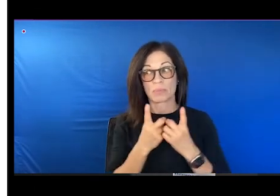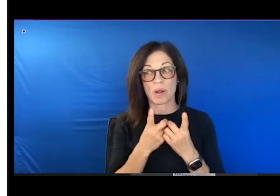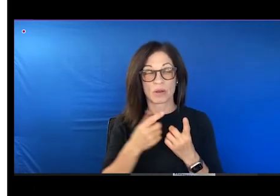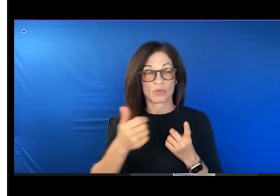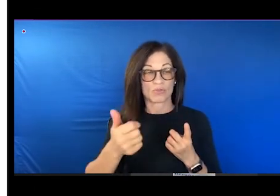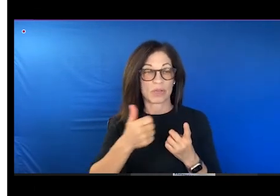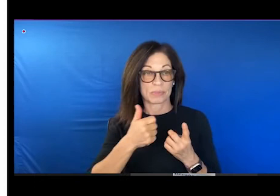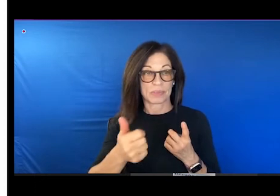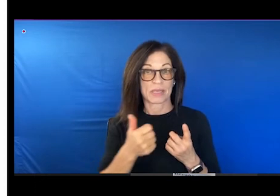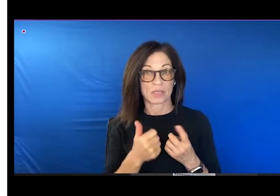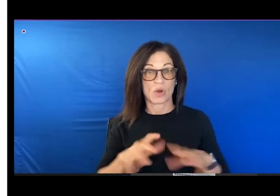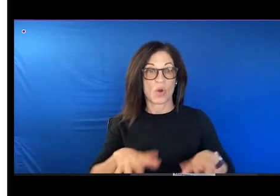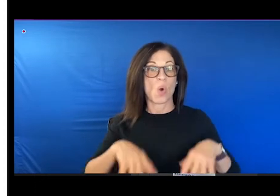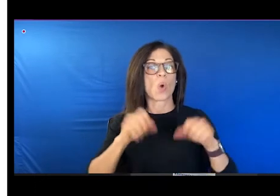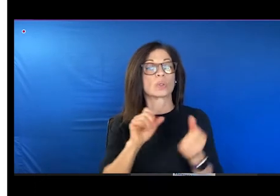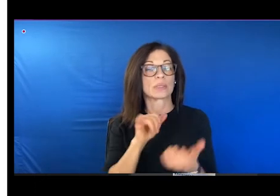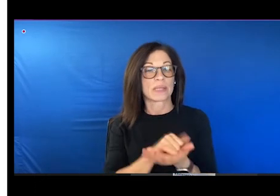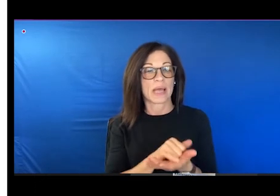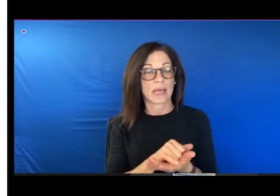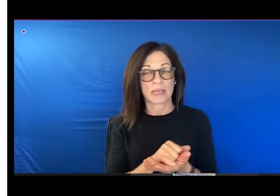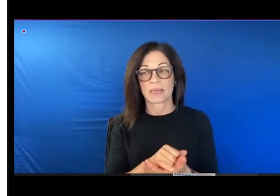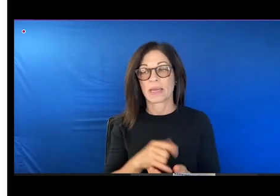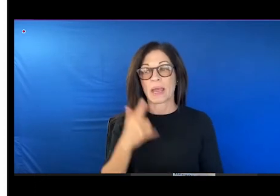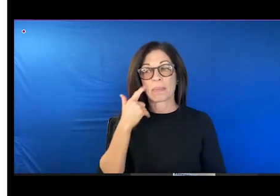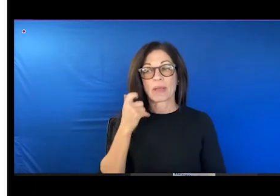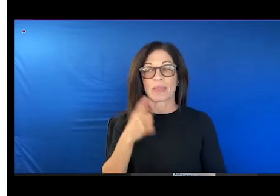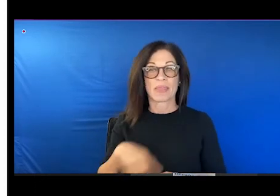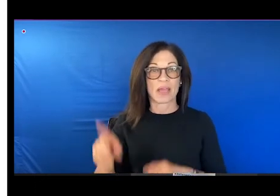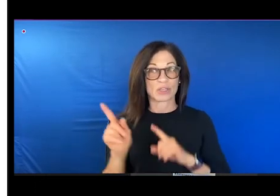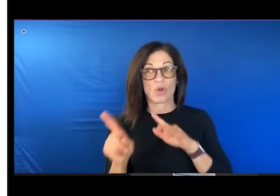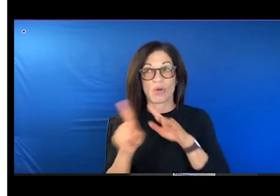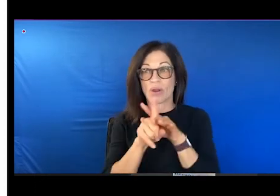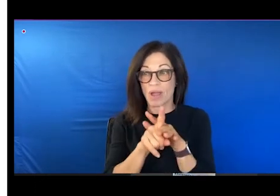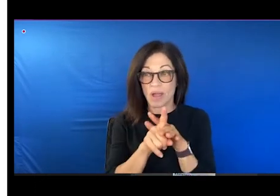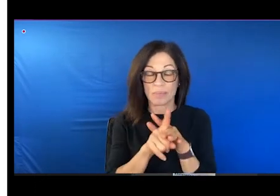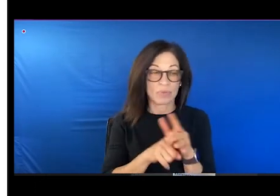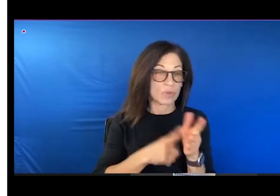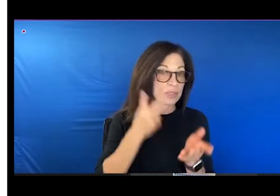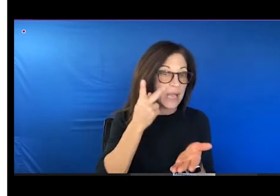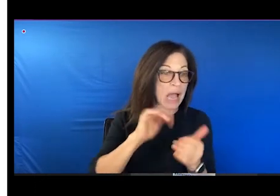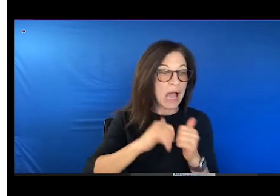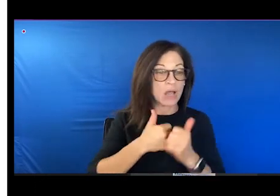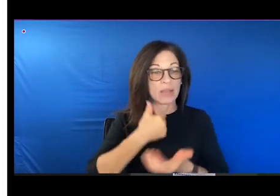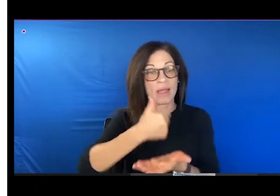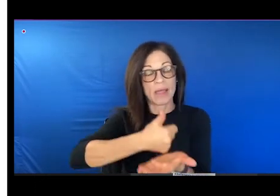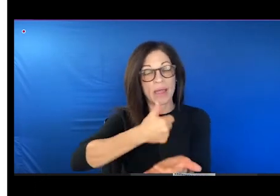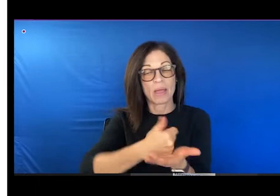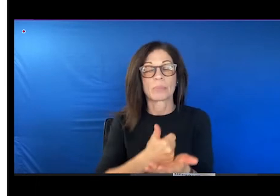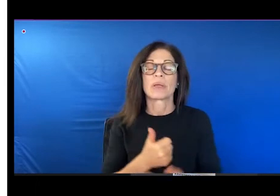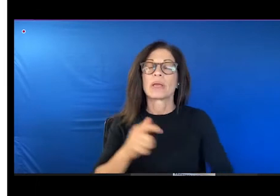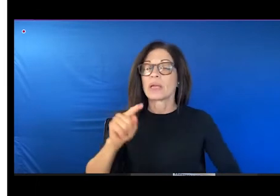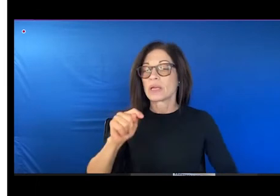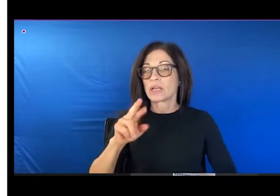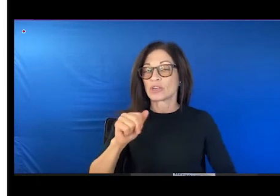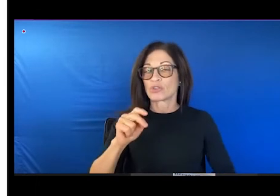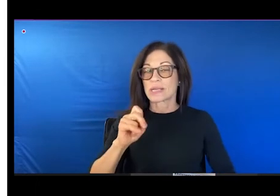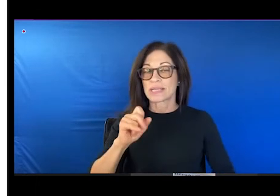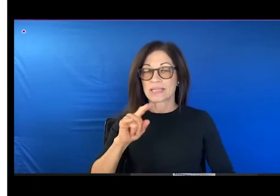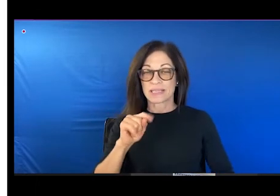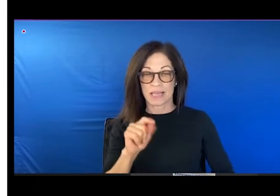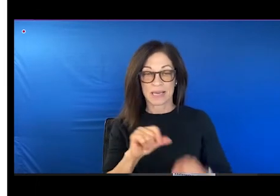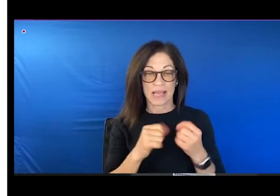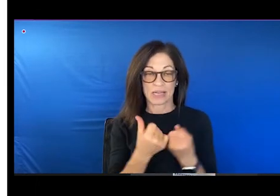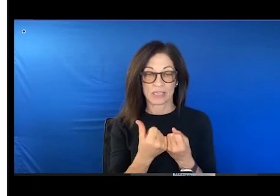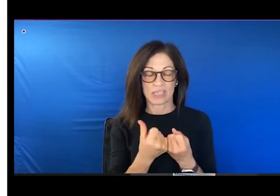forum that the Department of Transportation hosted. And by them being at the table, the